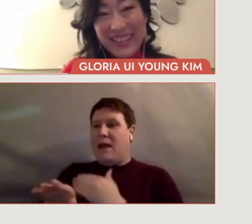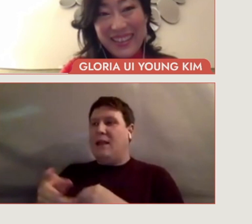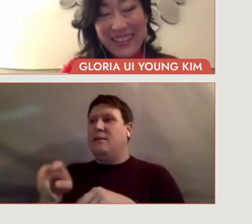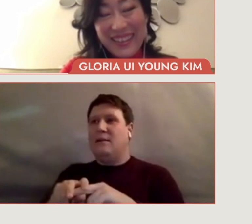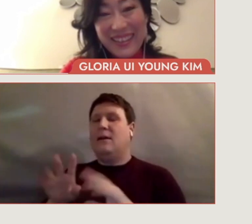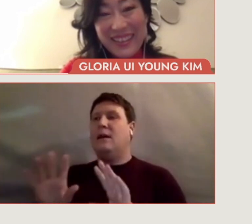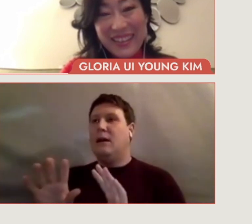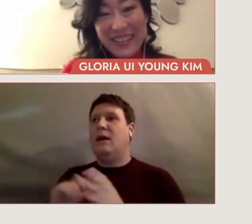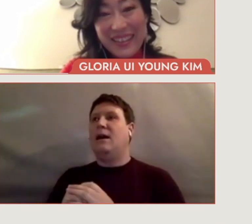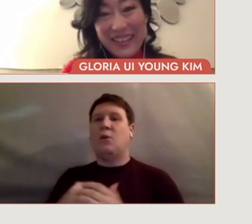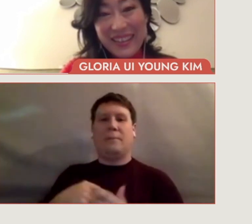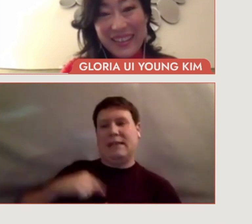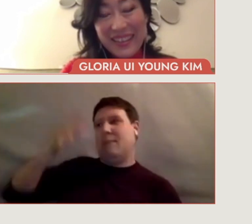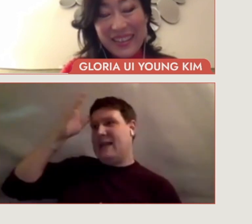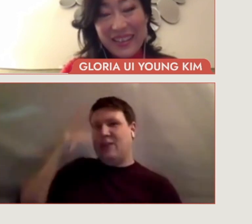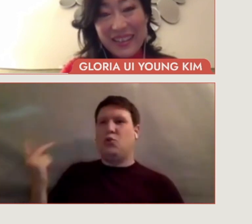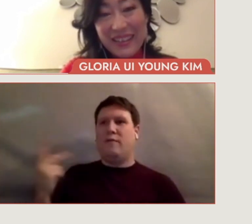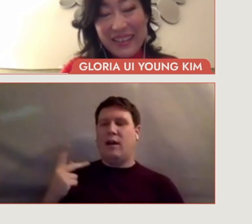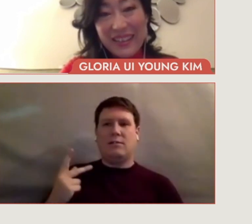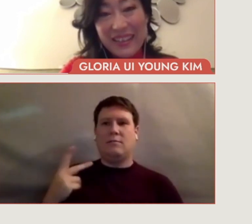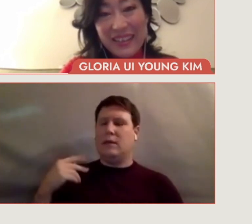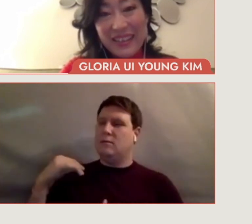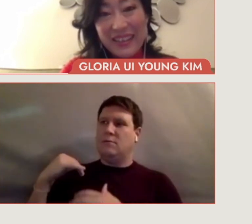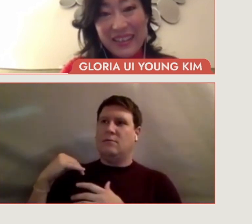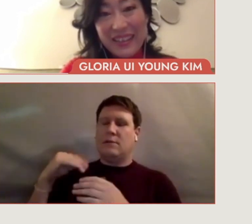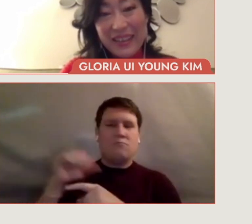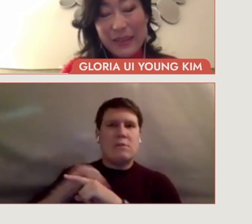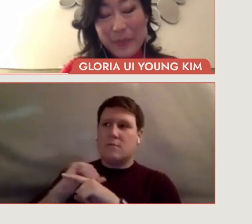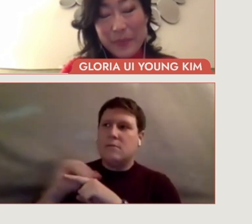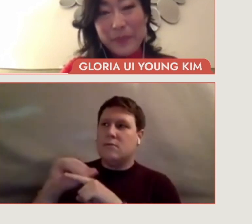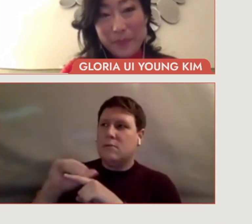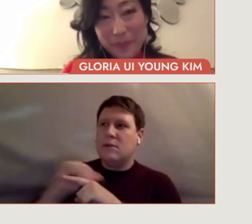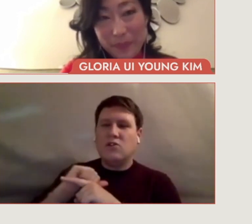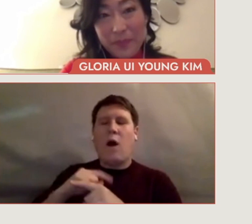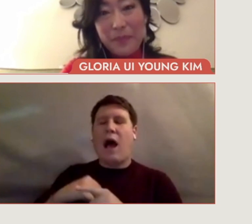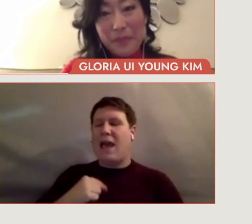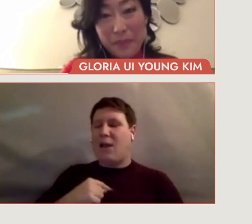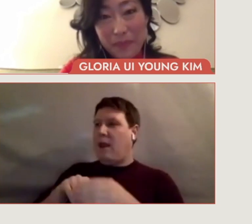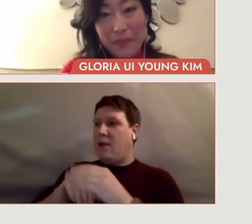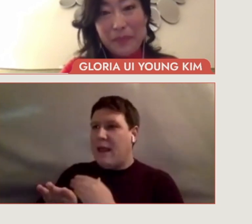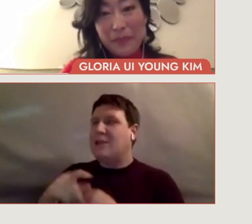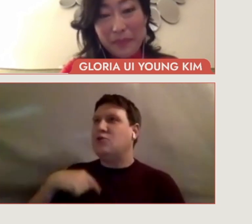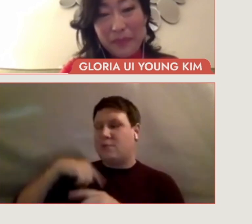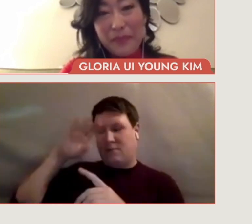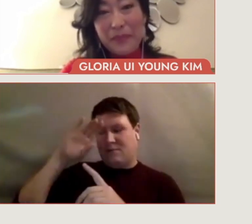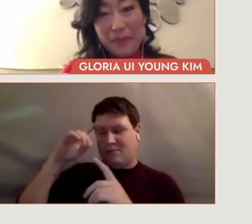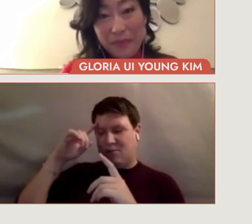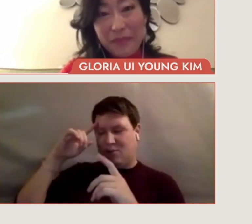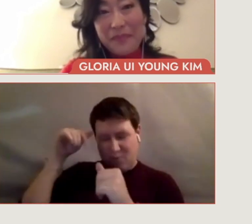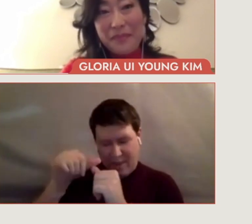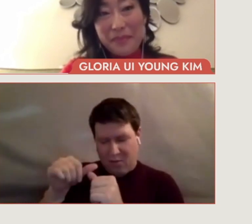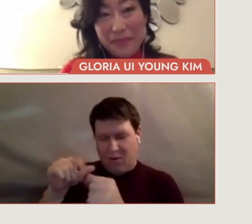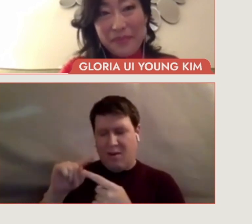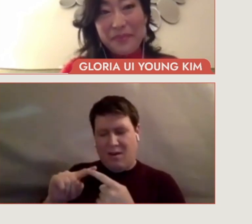dad and I worked on it, and I just had to remember to be in the moment and to get after what I want. Those are the two most important